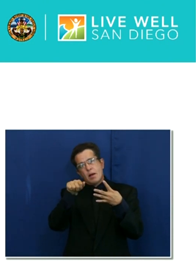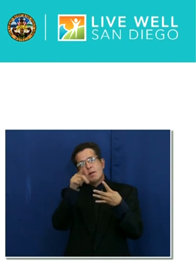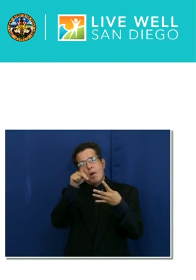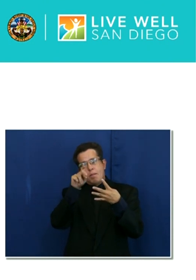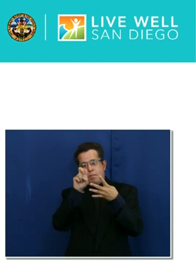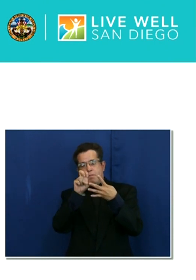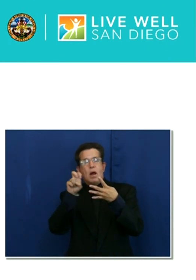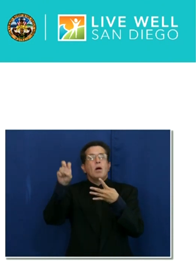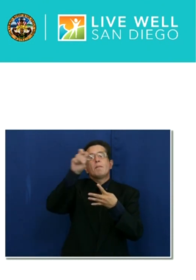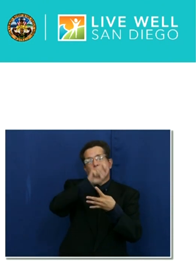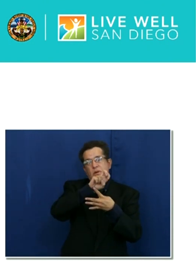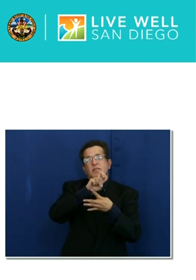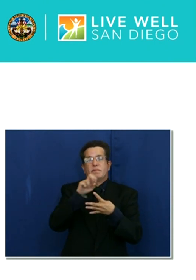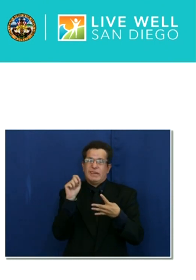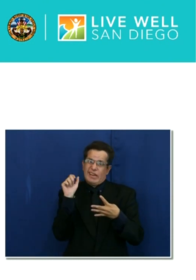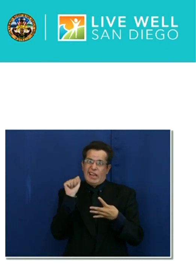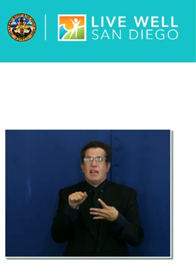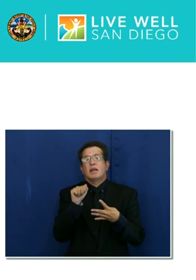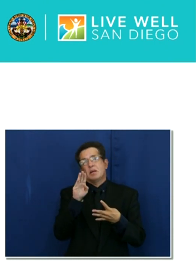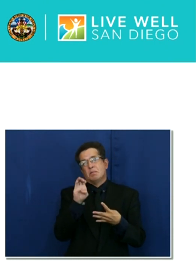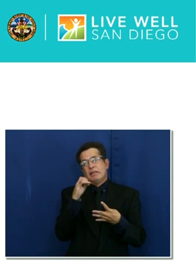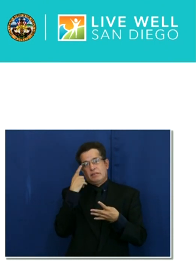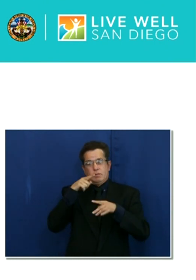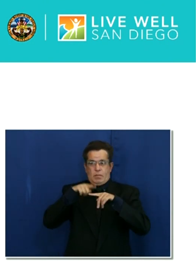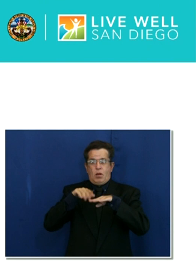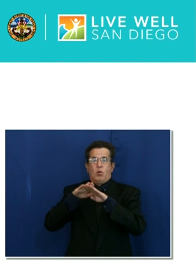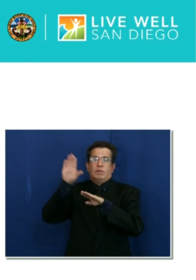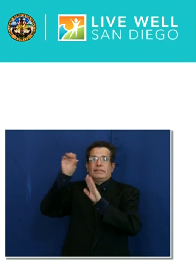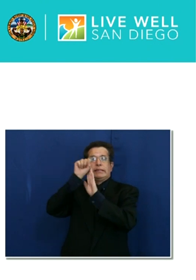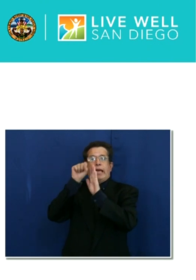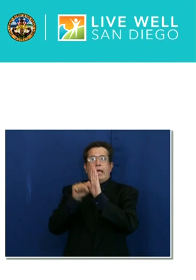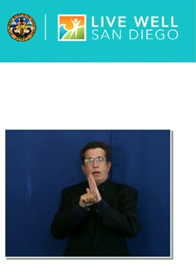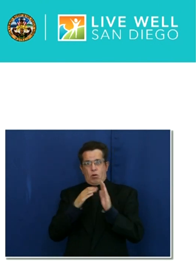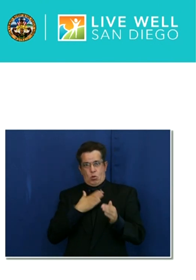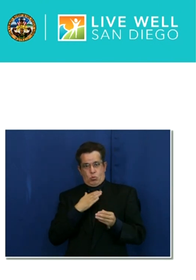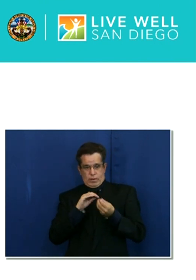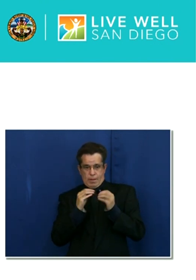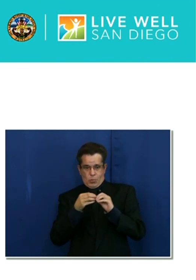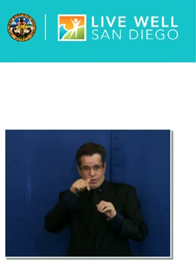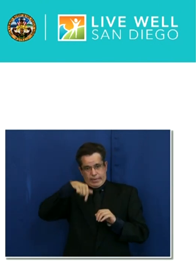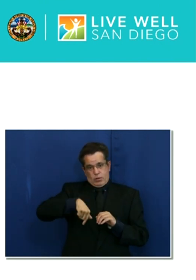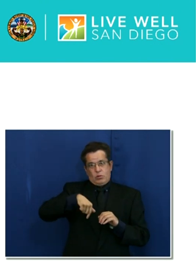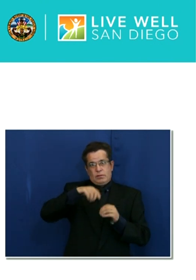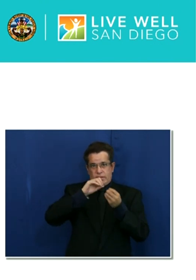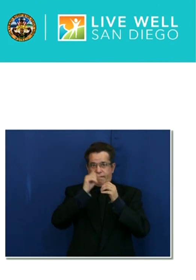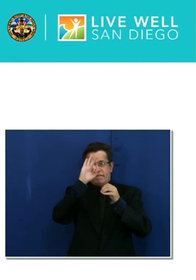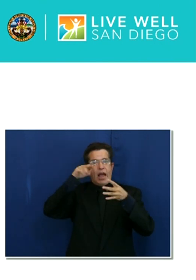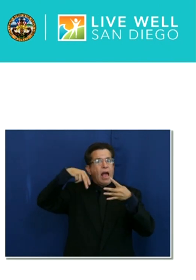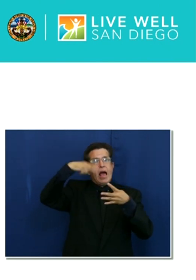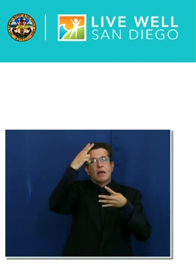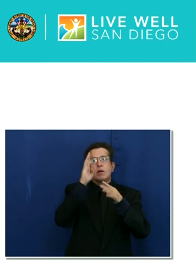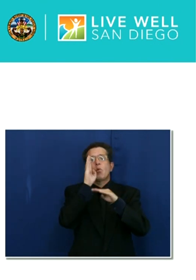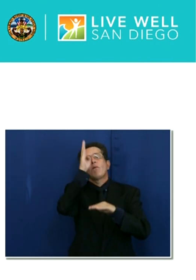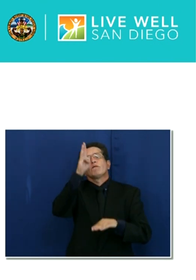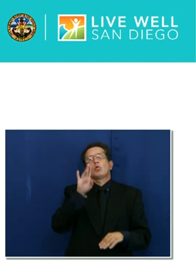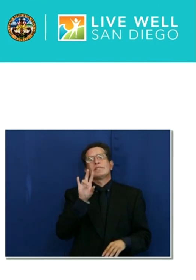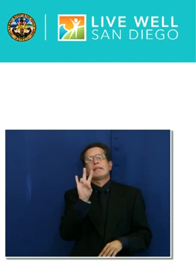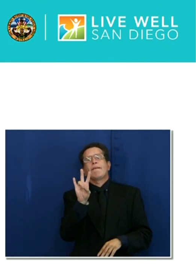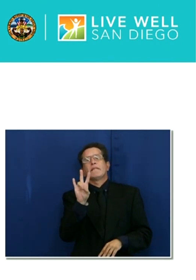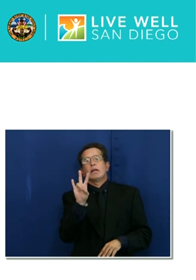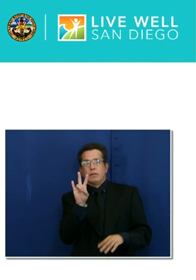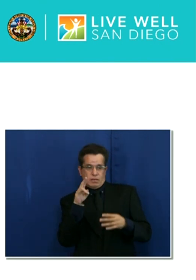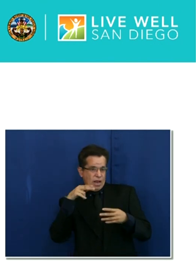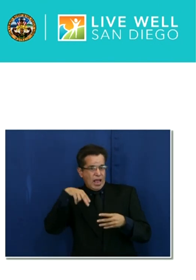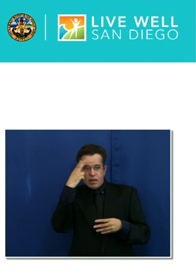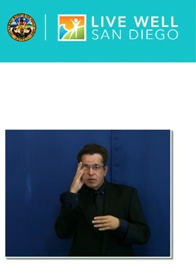tier if the state case rate goes, or if the local case rate goes above 7, and not 7, but